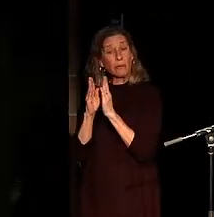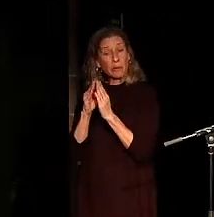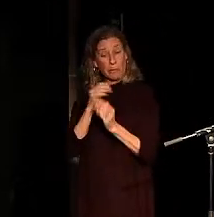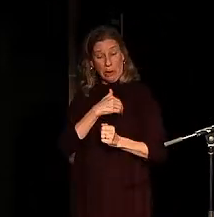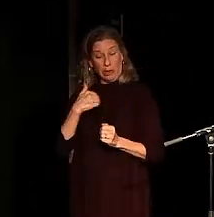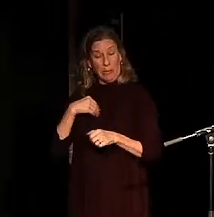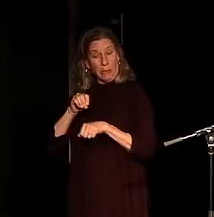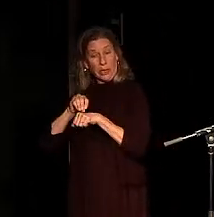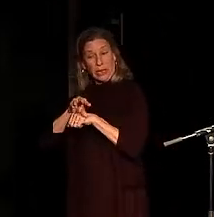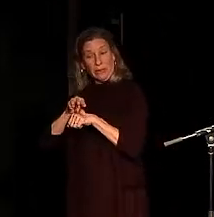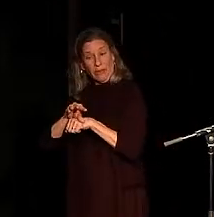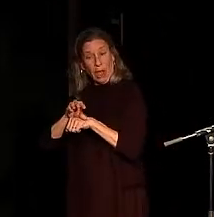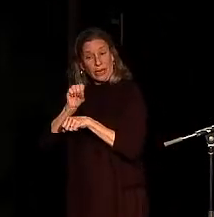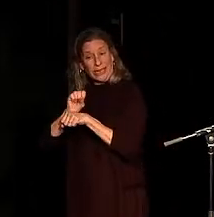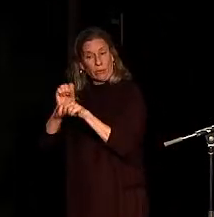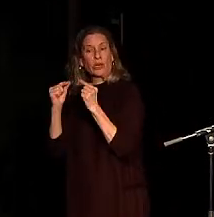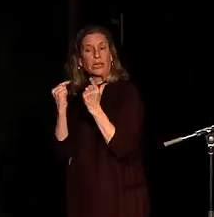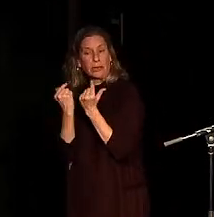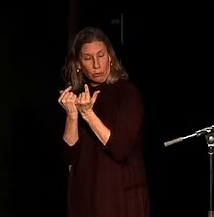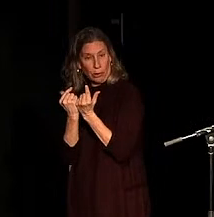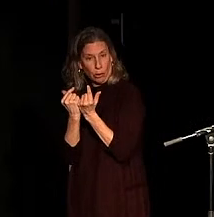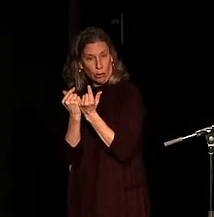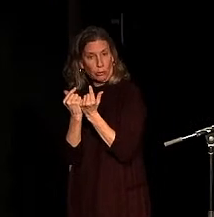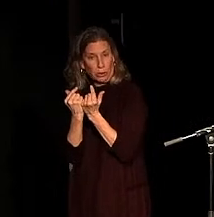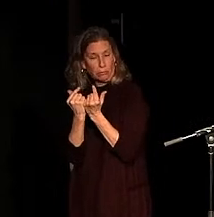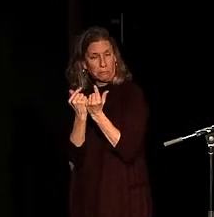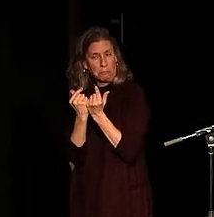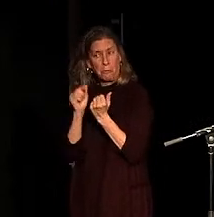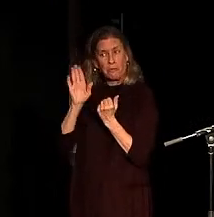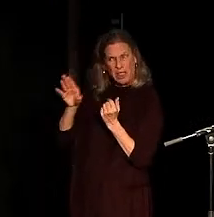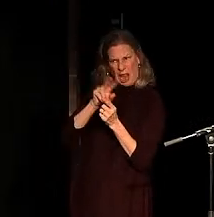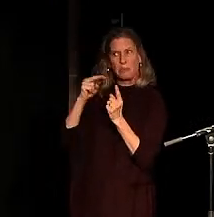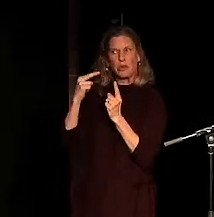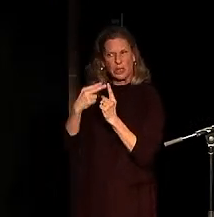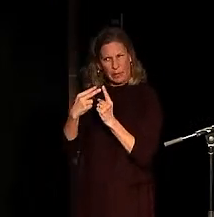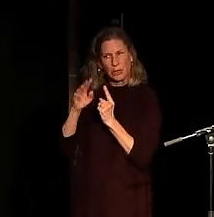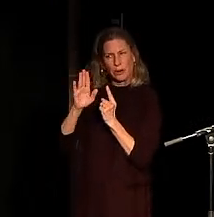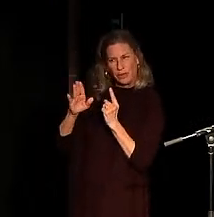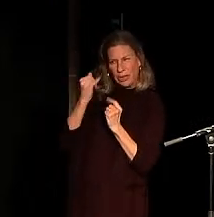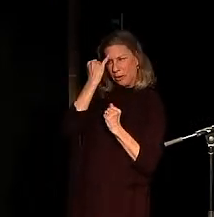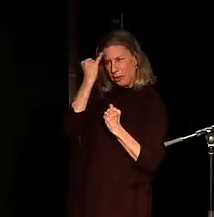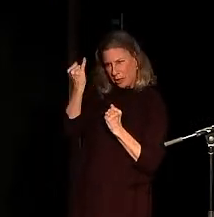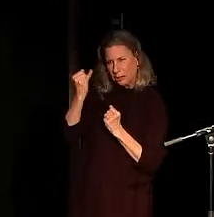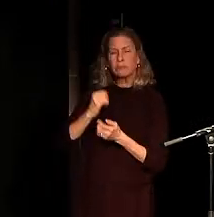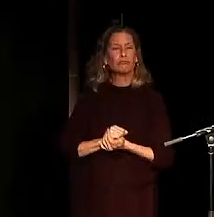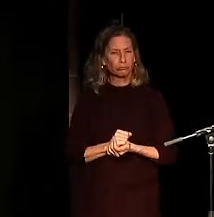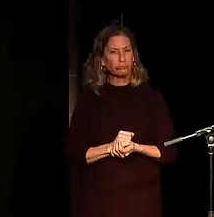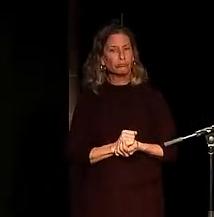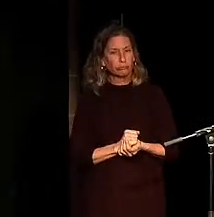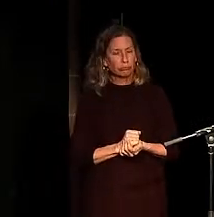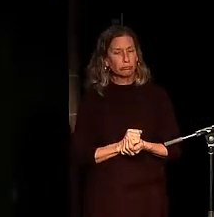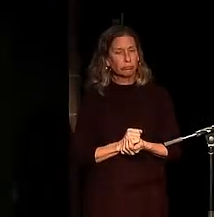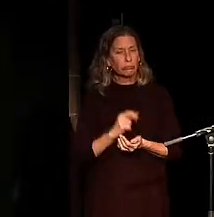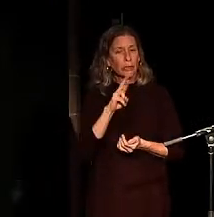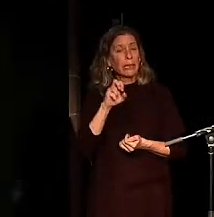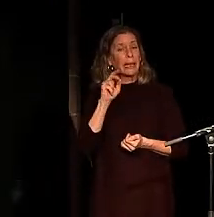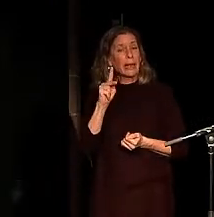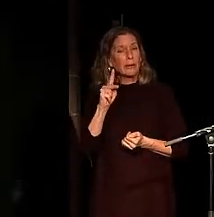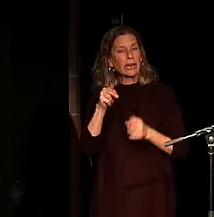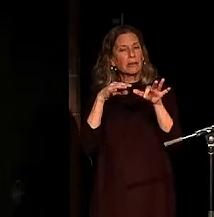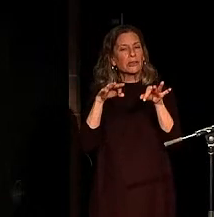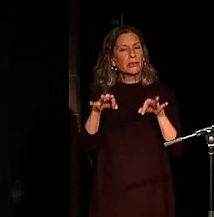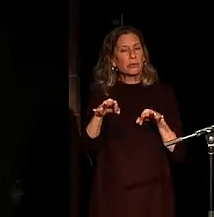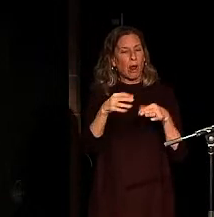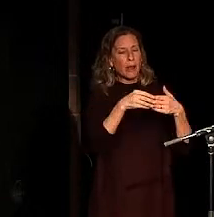of the advising working group about halfway through, just to get their perspective on some of our preliminary work. Eric,